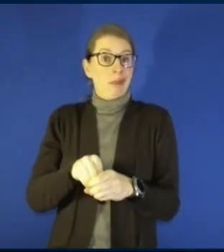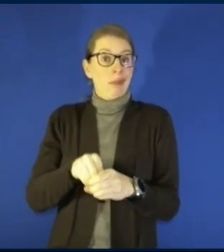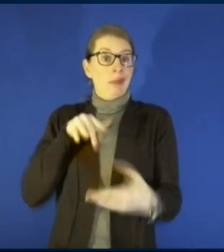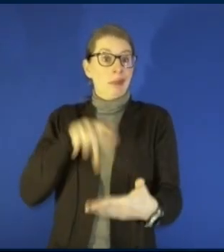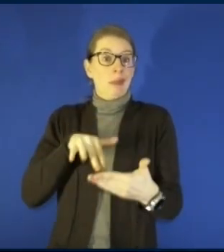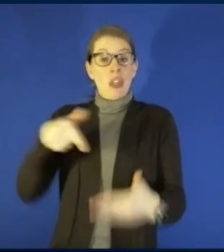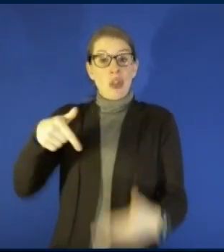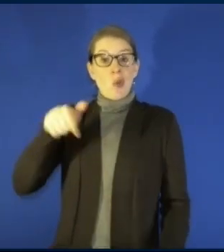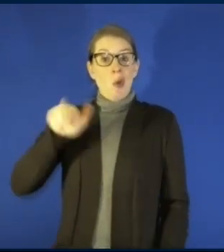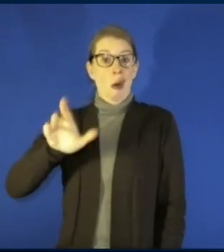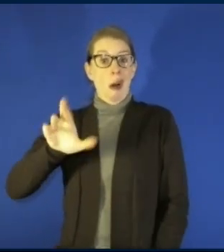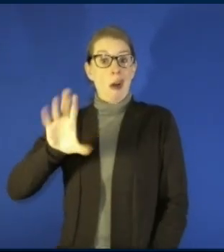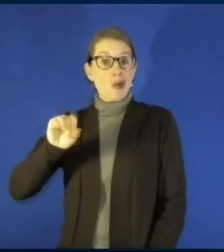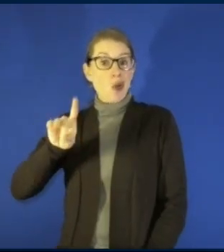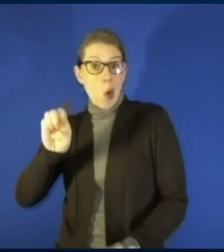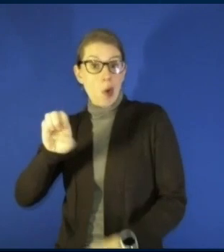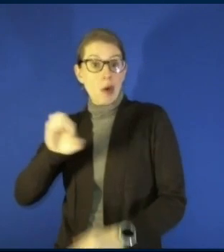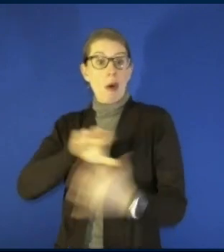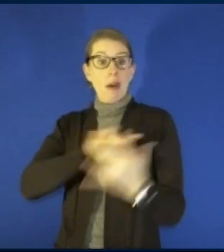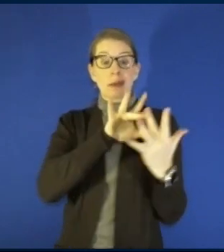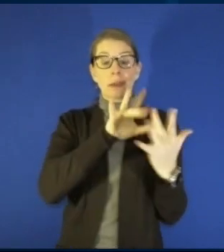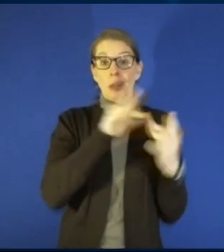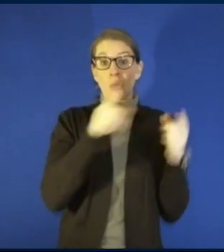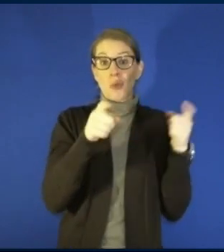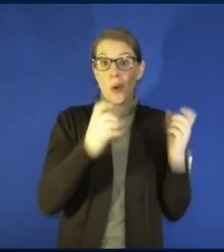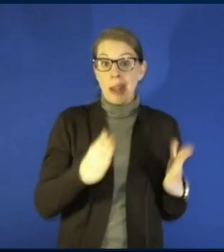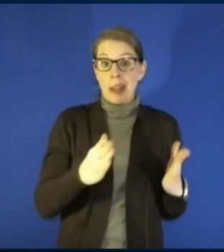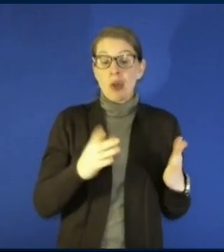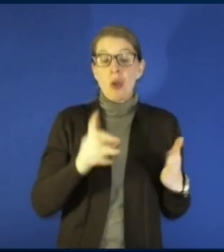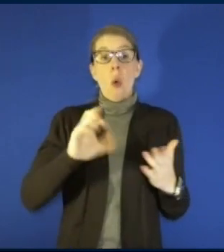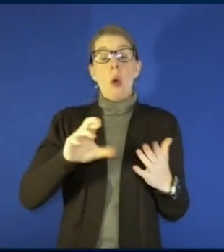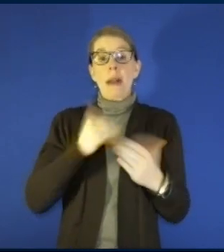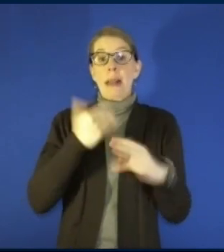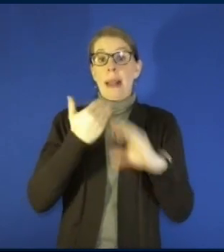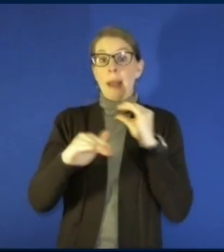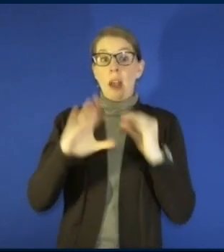and contact our coordinators, or you can email us at